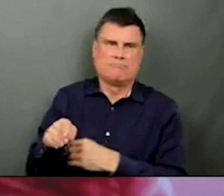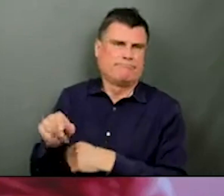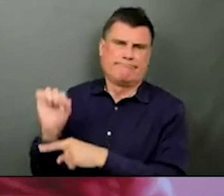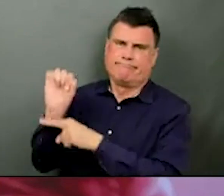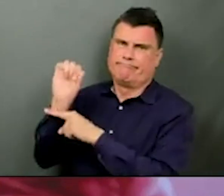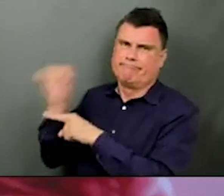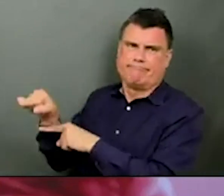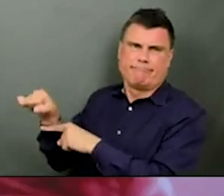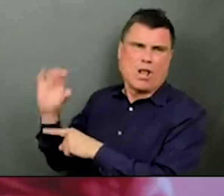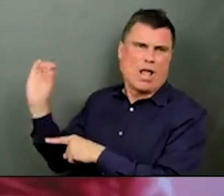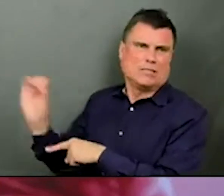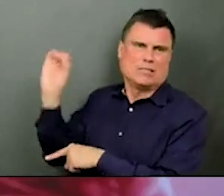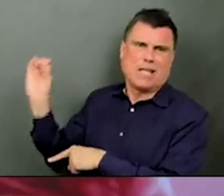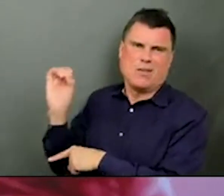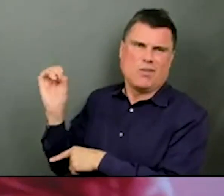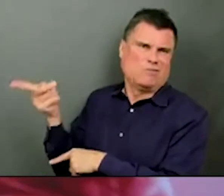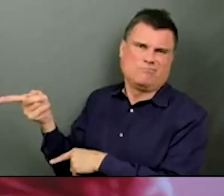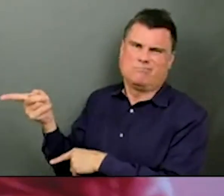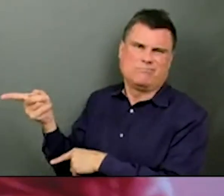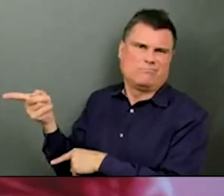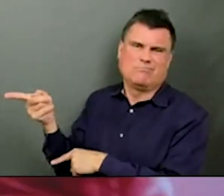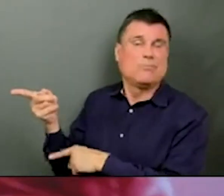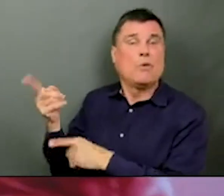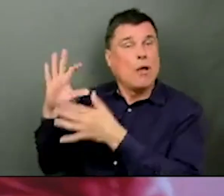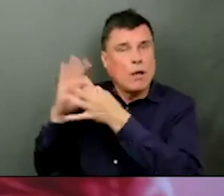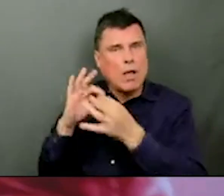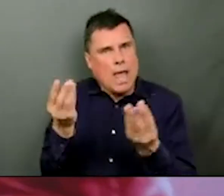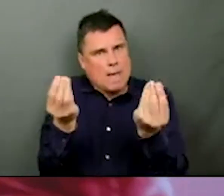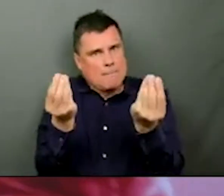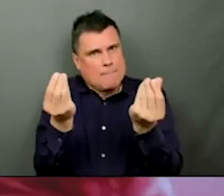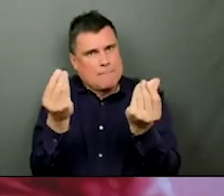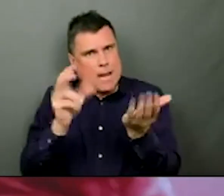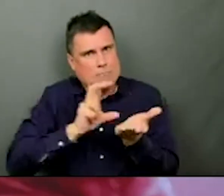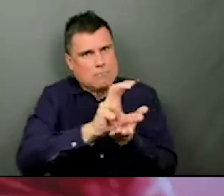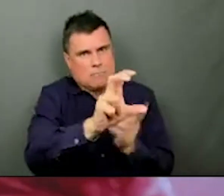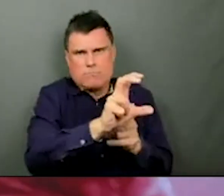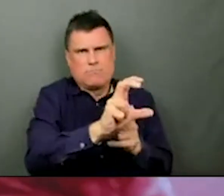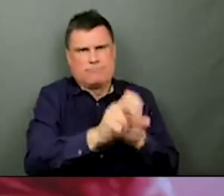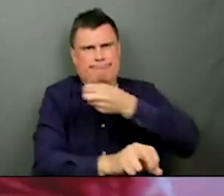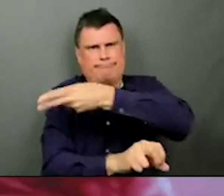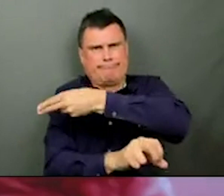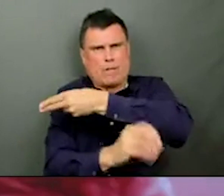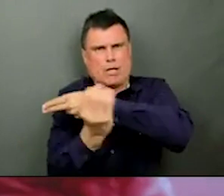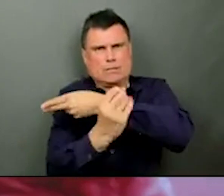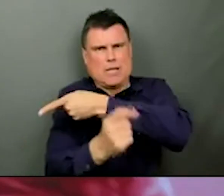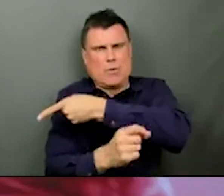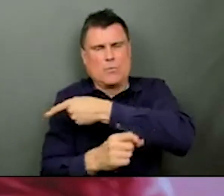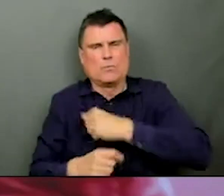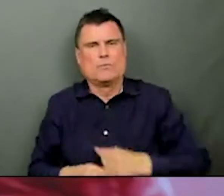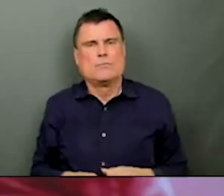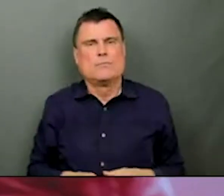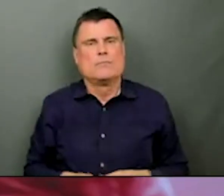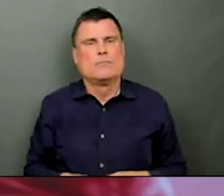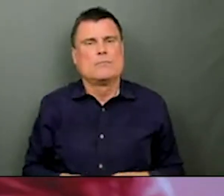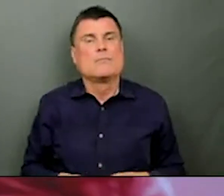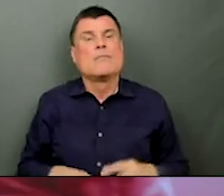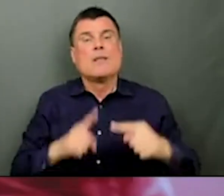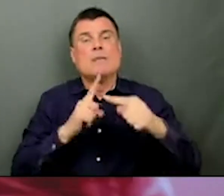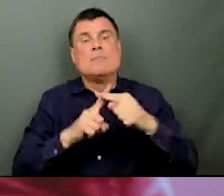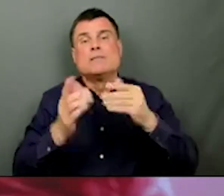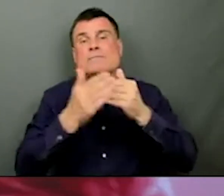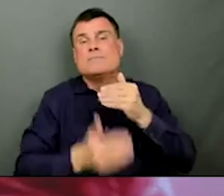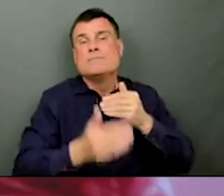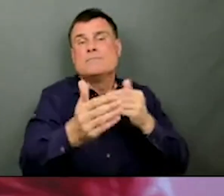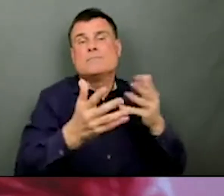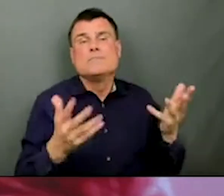in Ontario in terms of the quantum of dollars, as well as the fact that we're not only carrying it on 3 months, 4 months past